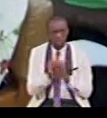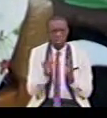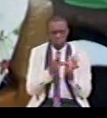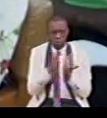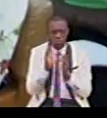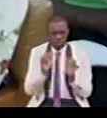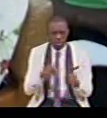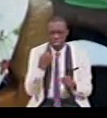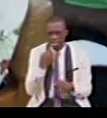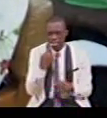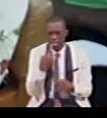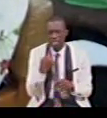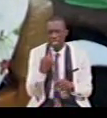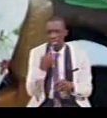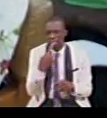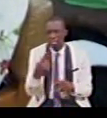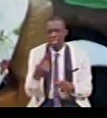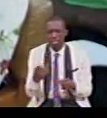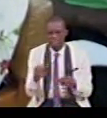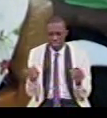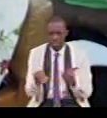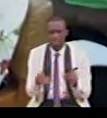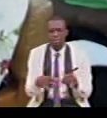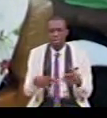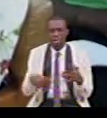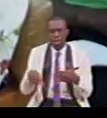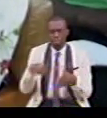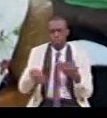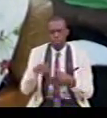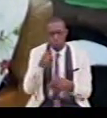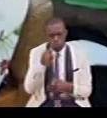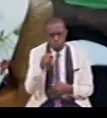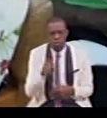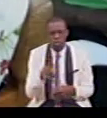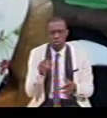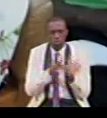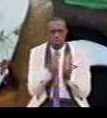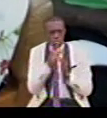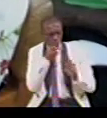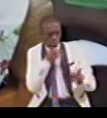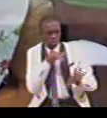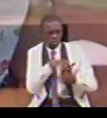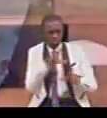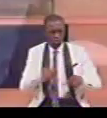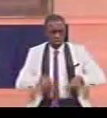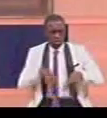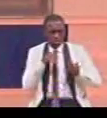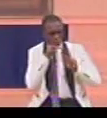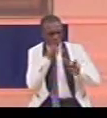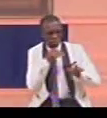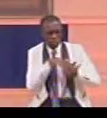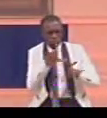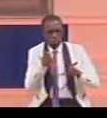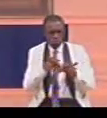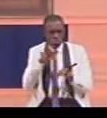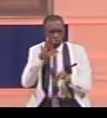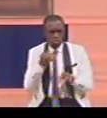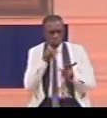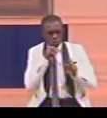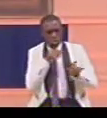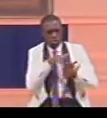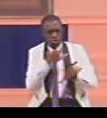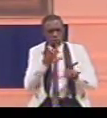you it looks at your life he looks at your heart he looks at your spirit he looks at your attitude he looks at your practice